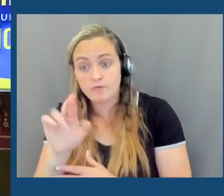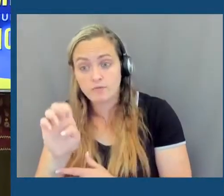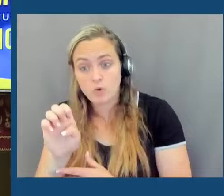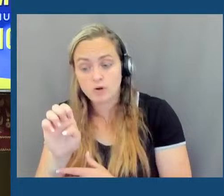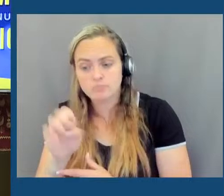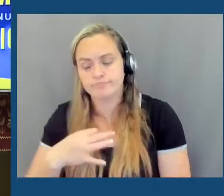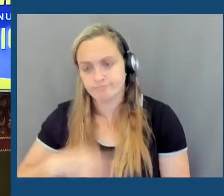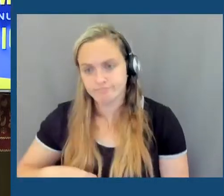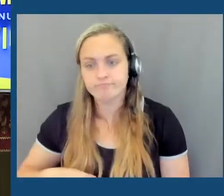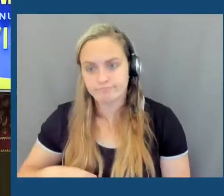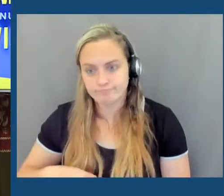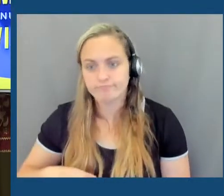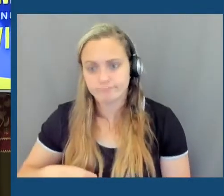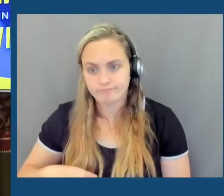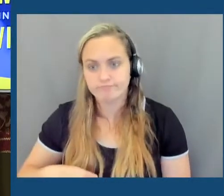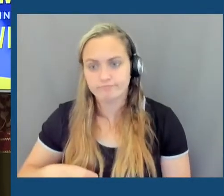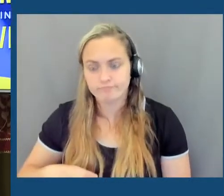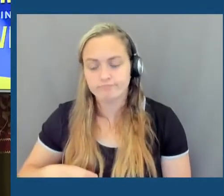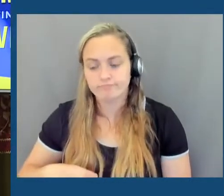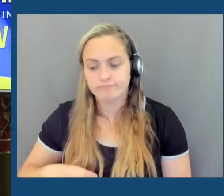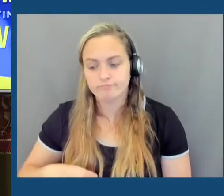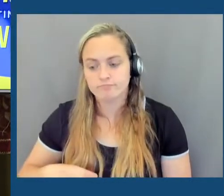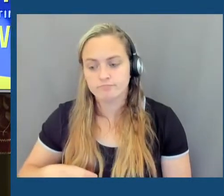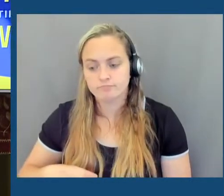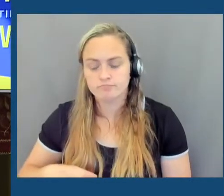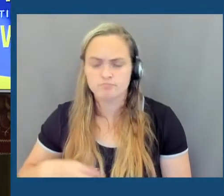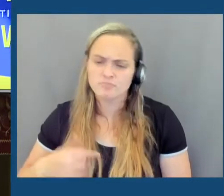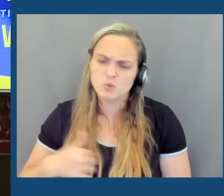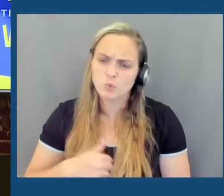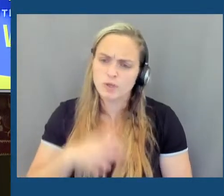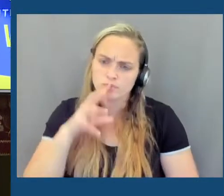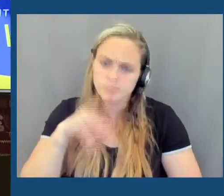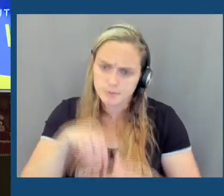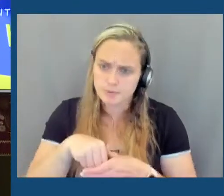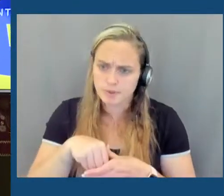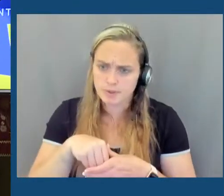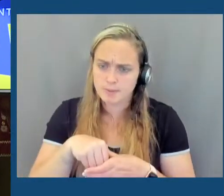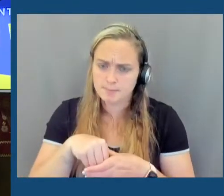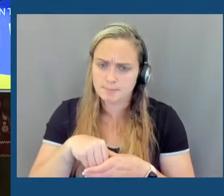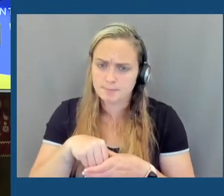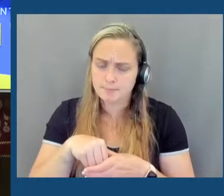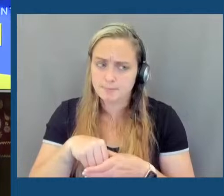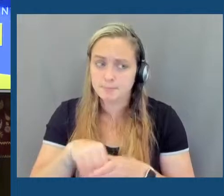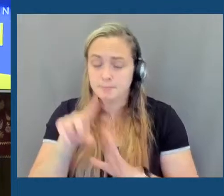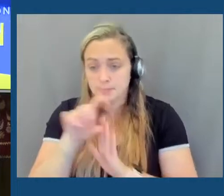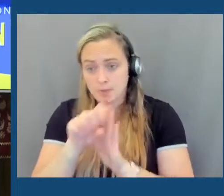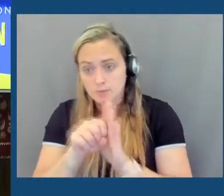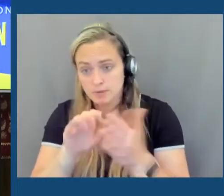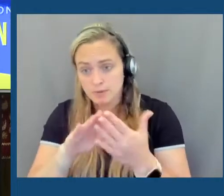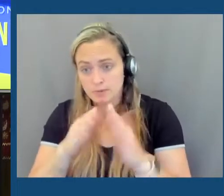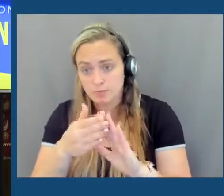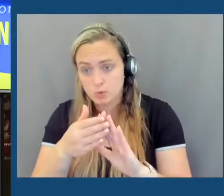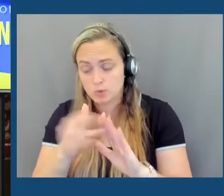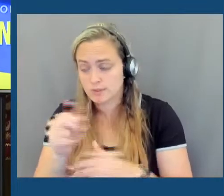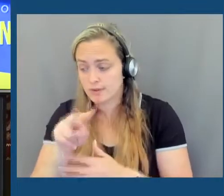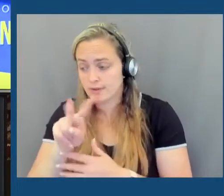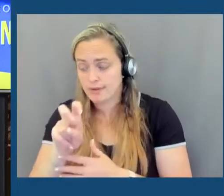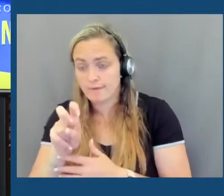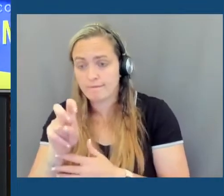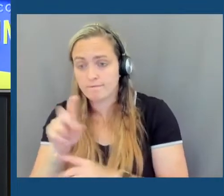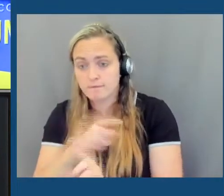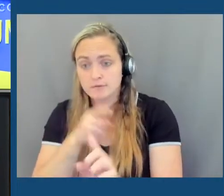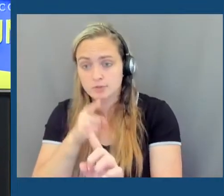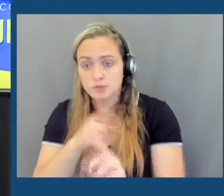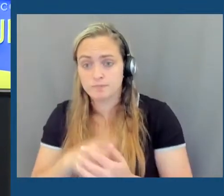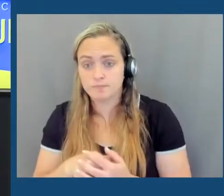benefits. And as we participate in upstate communities through our GIVE initiative,